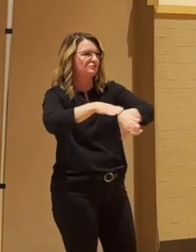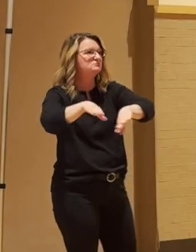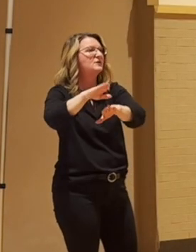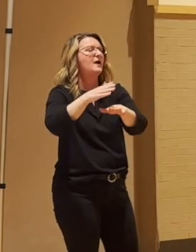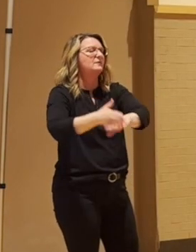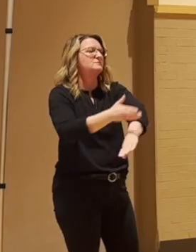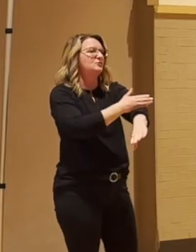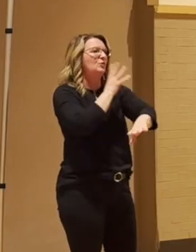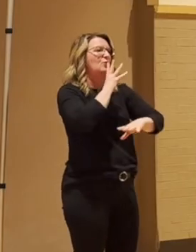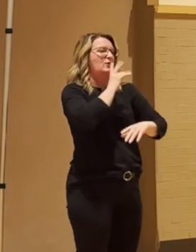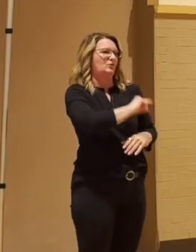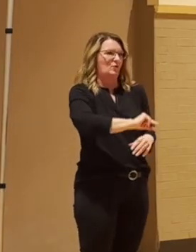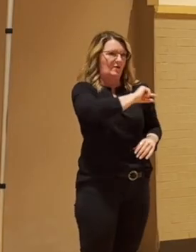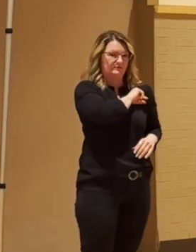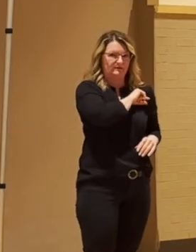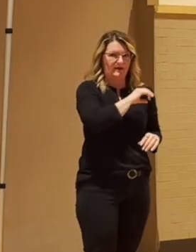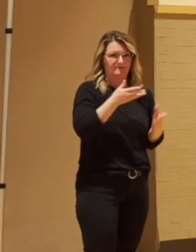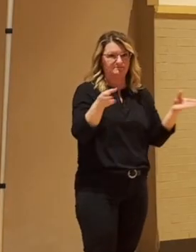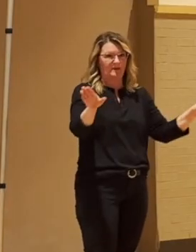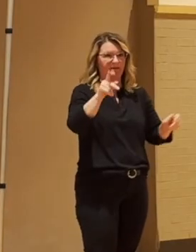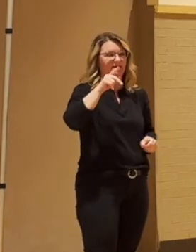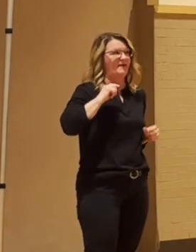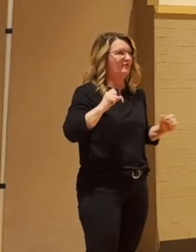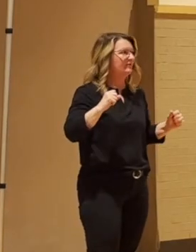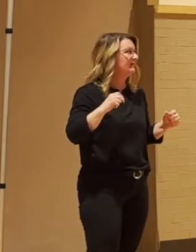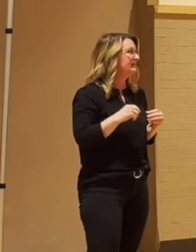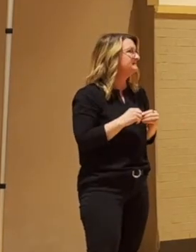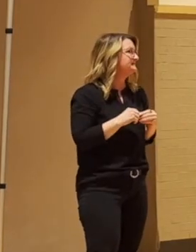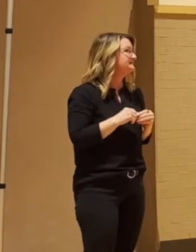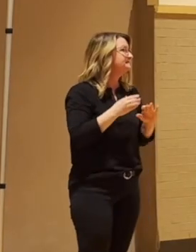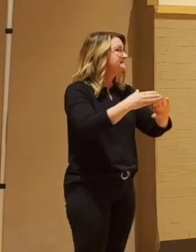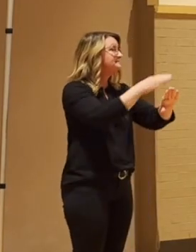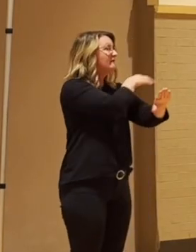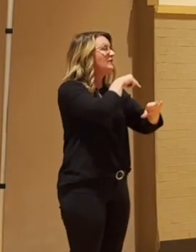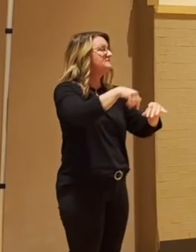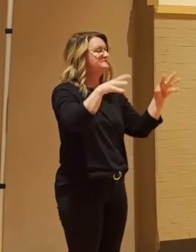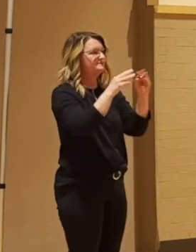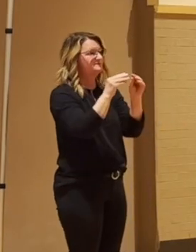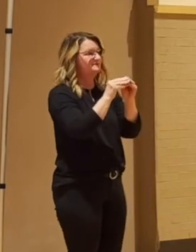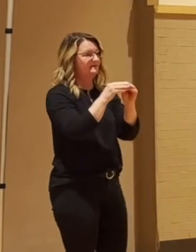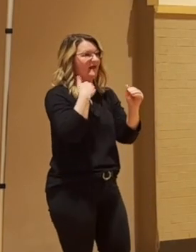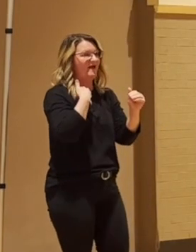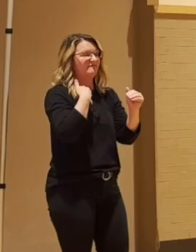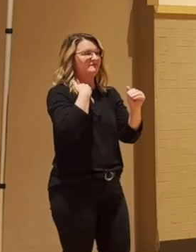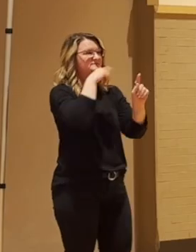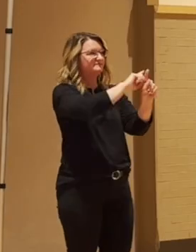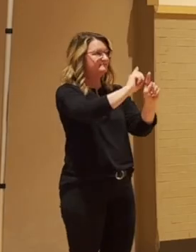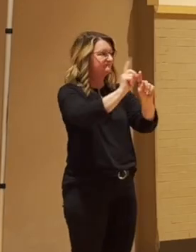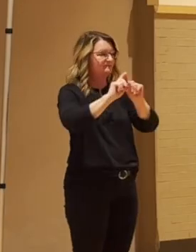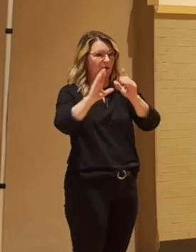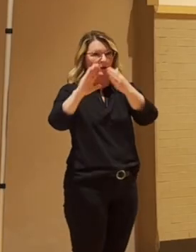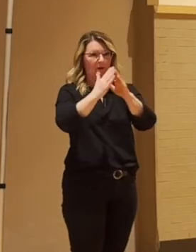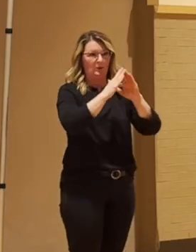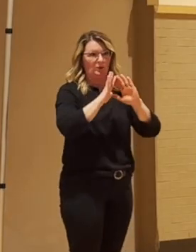the overall water quality and public health. Prior to this meeting, there were a series of